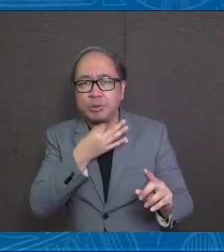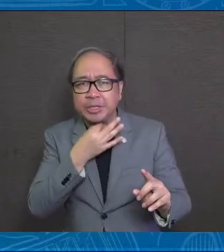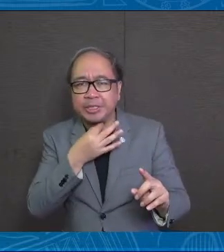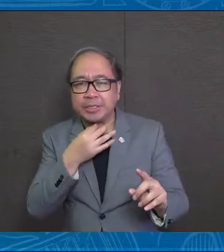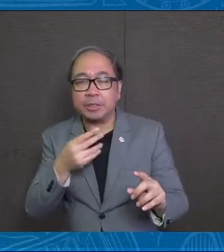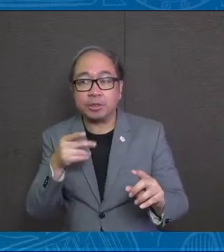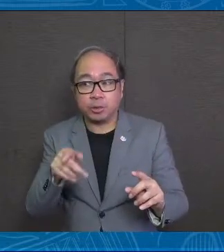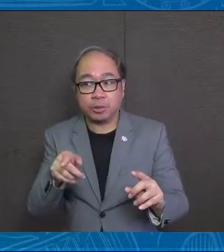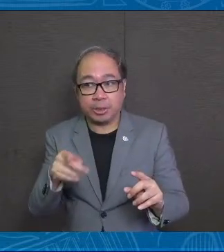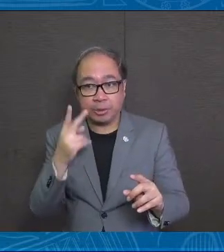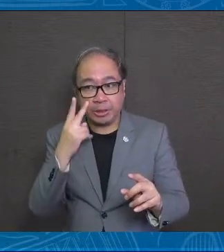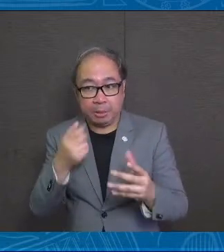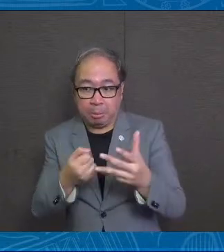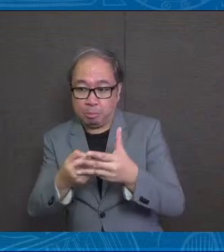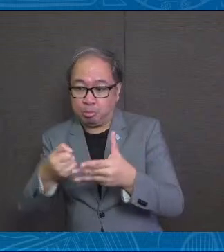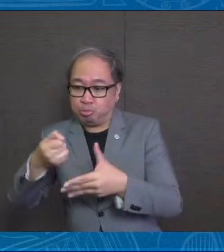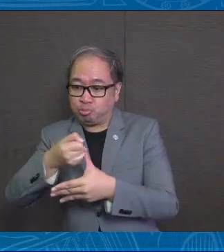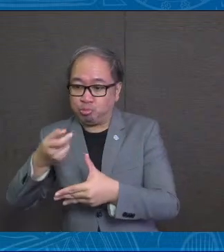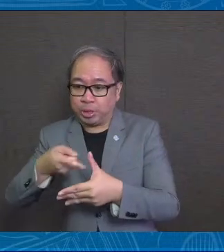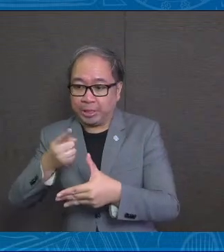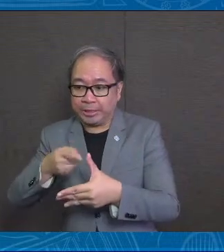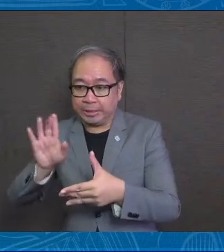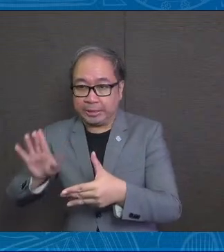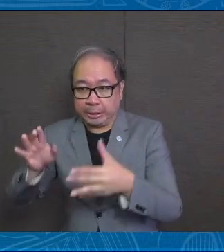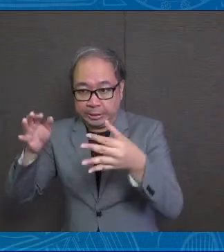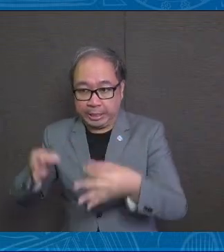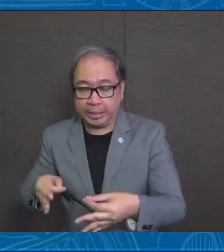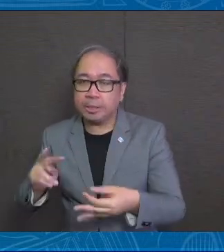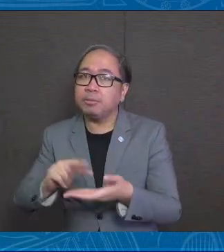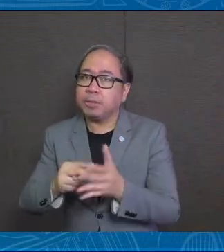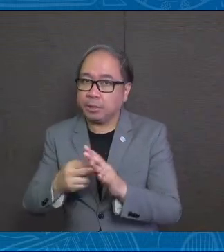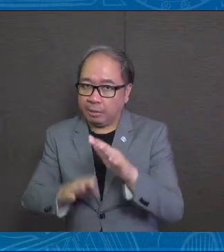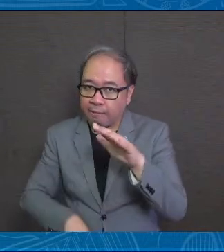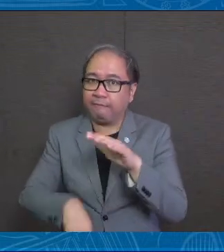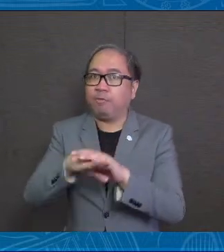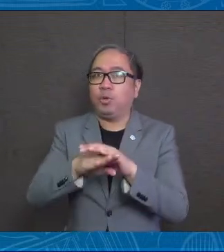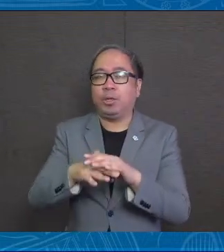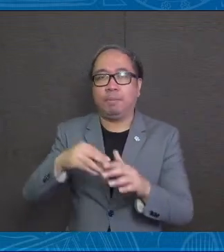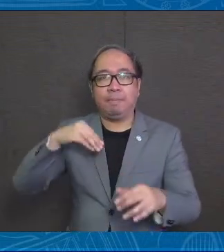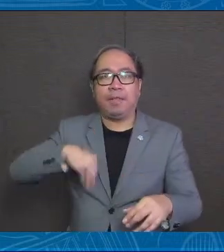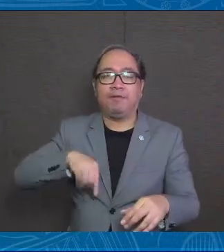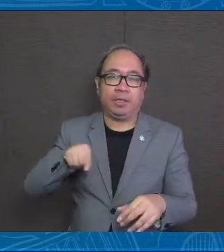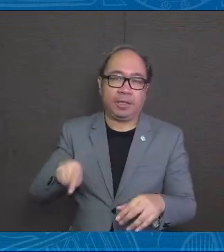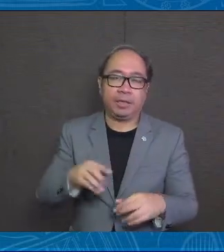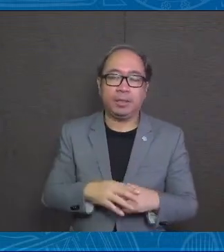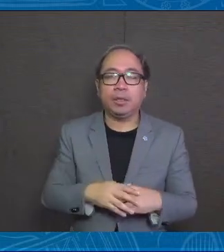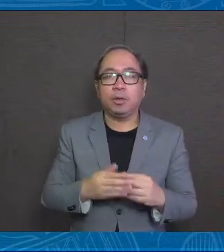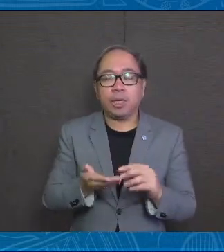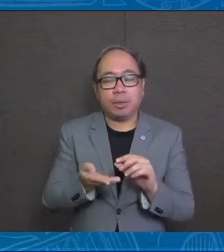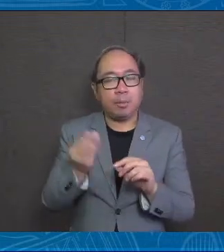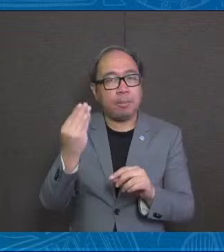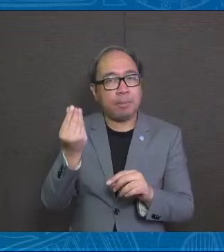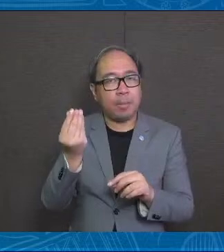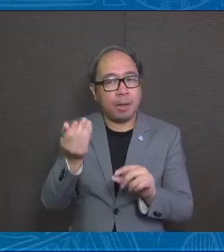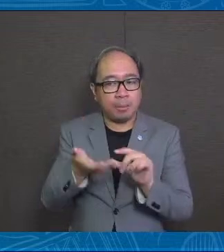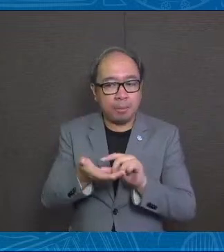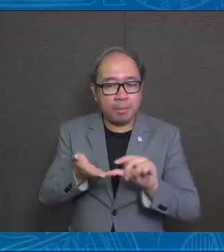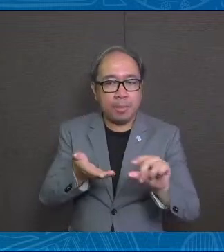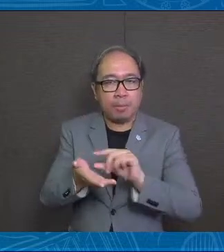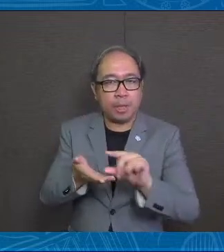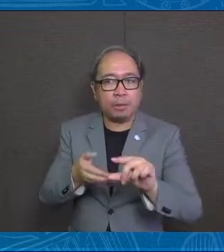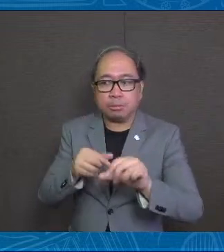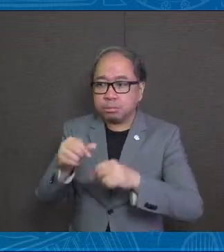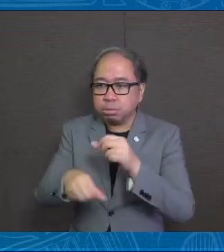are maximizing. The number three, budget execution. Design effective disbursement mechanism and